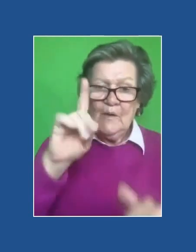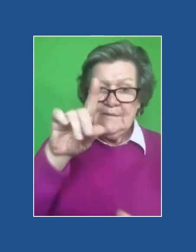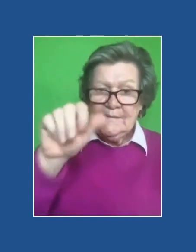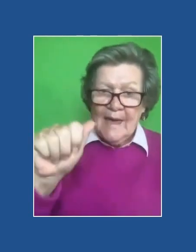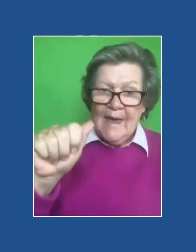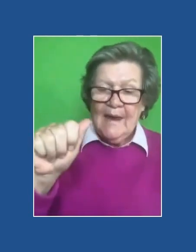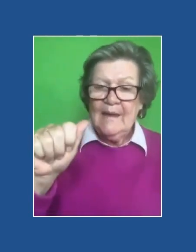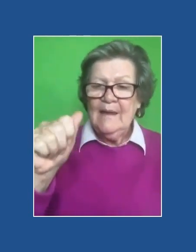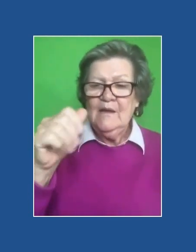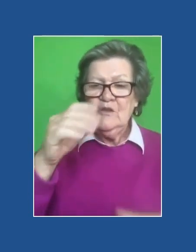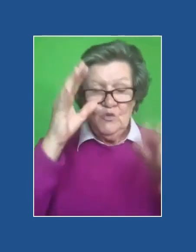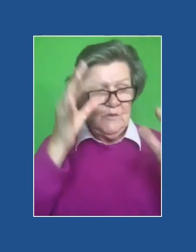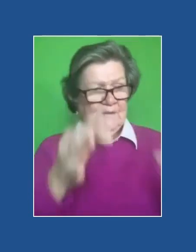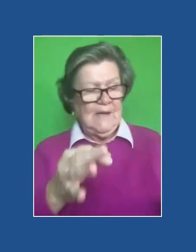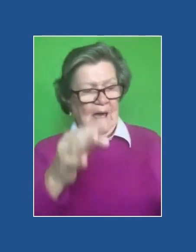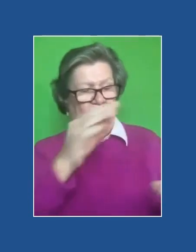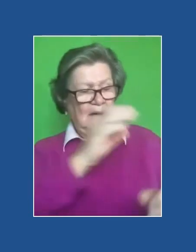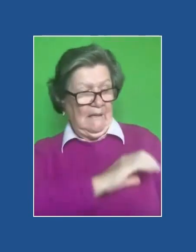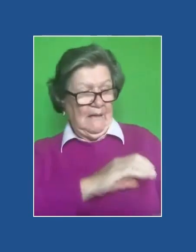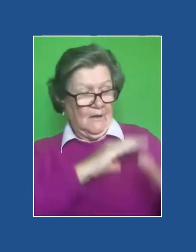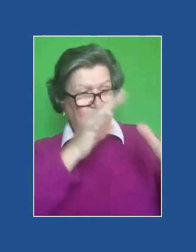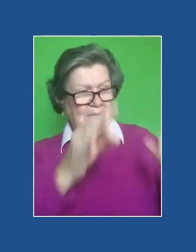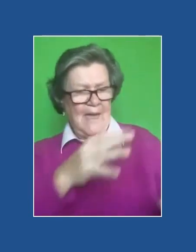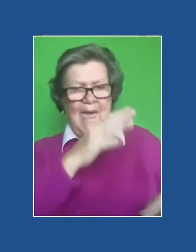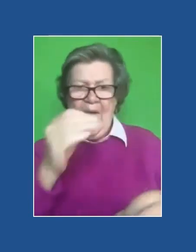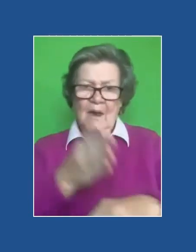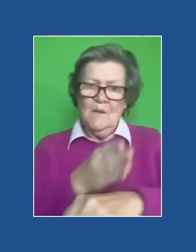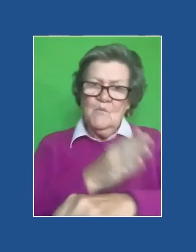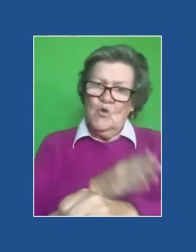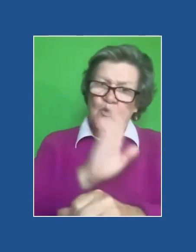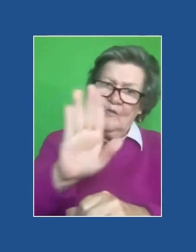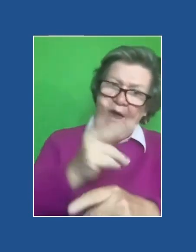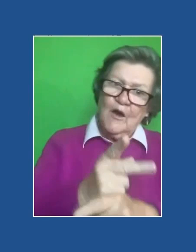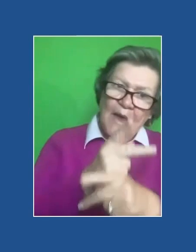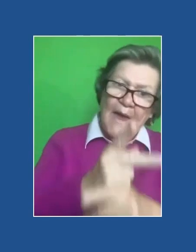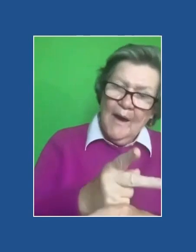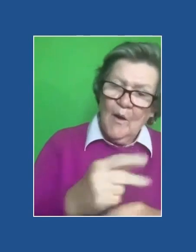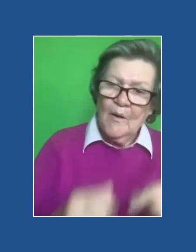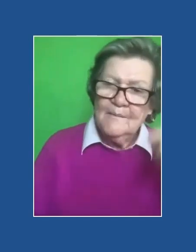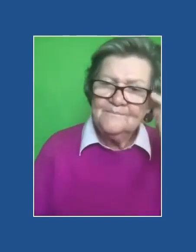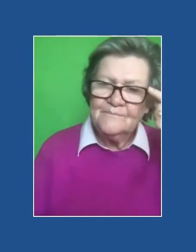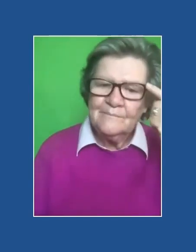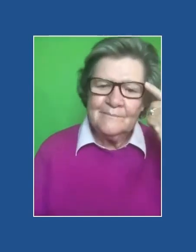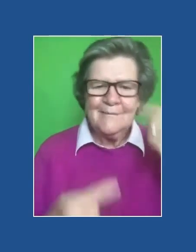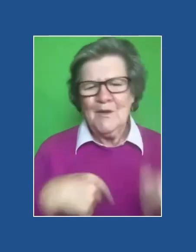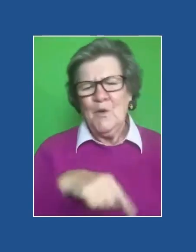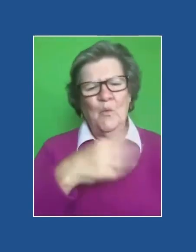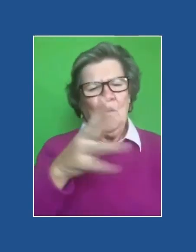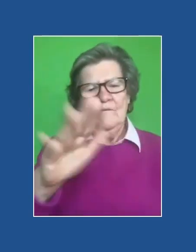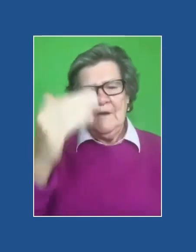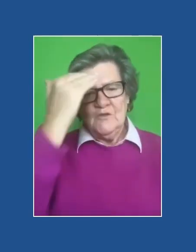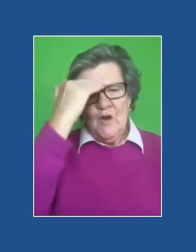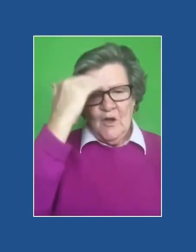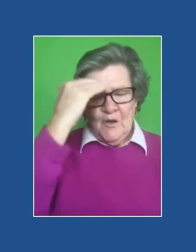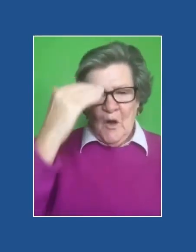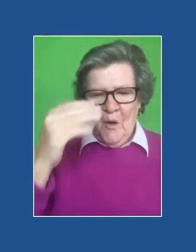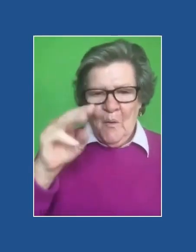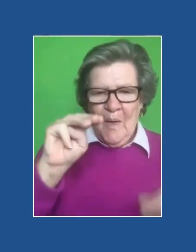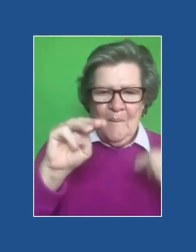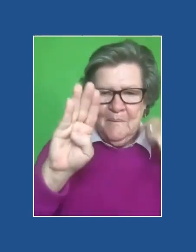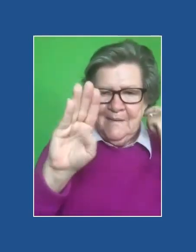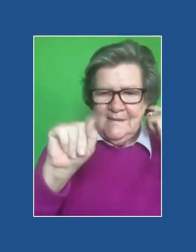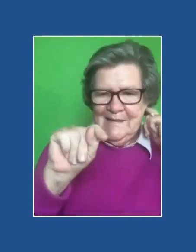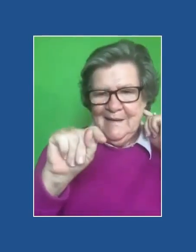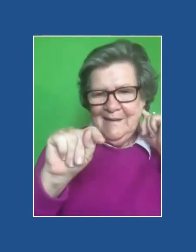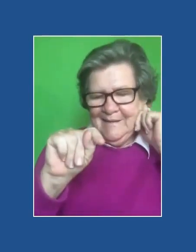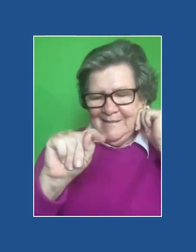clinical decision-making and improve care. Now, as well, we all know, DBT is no stranger